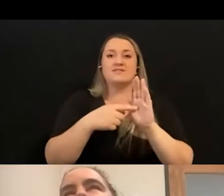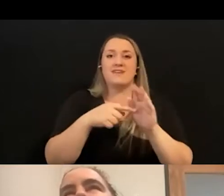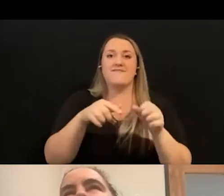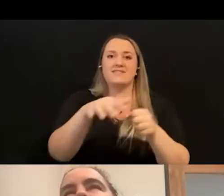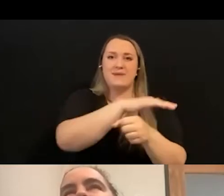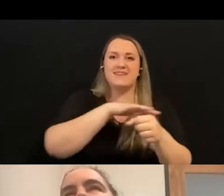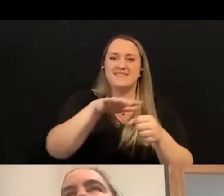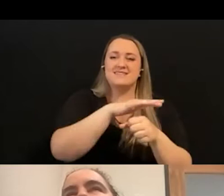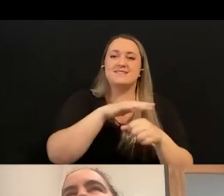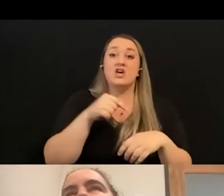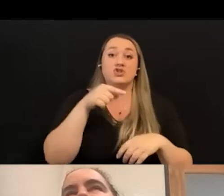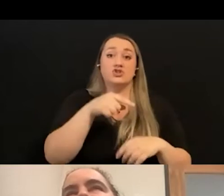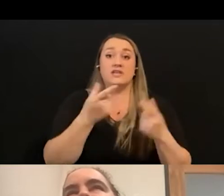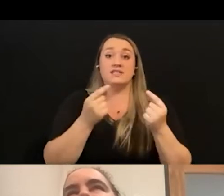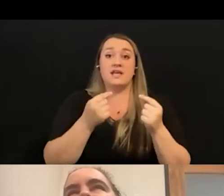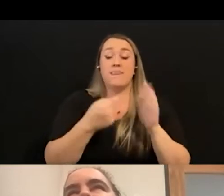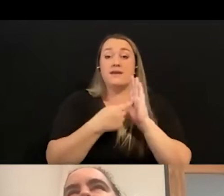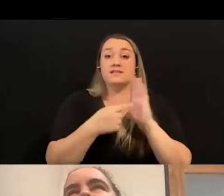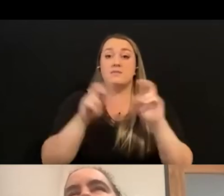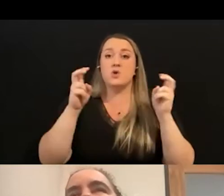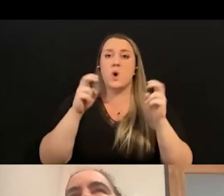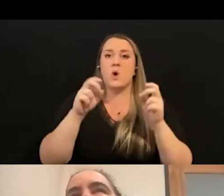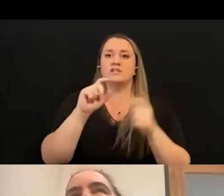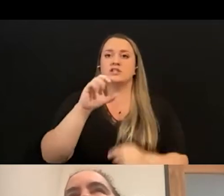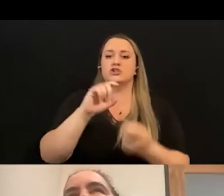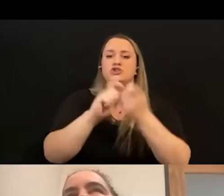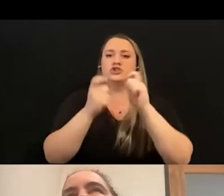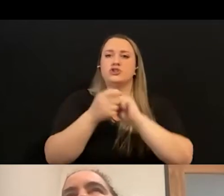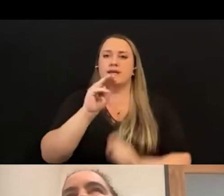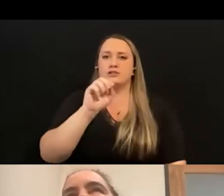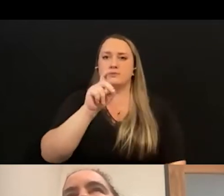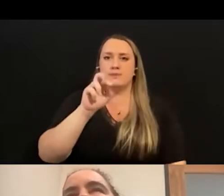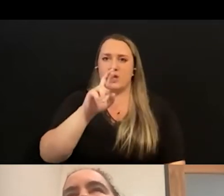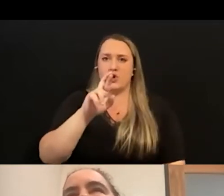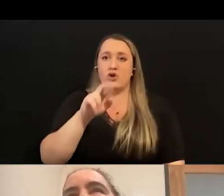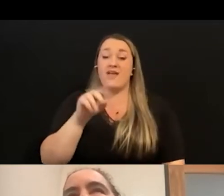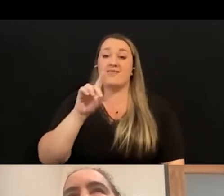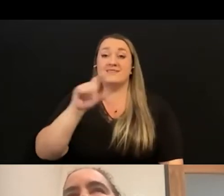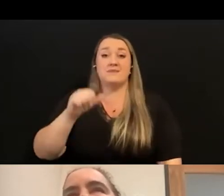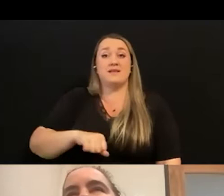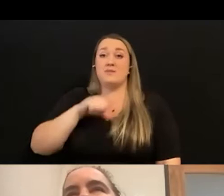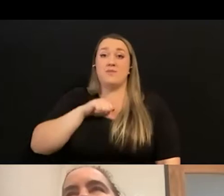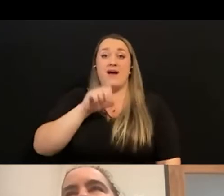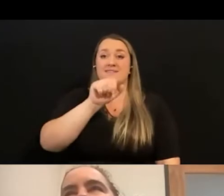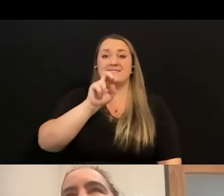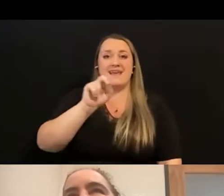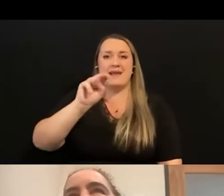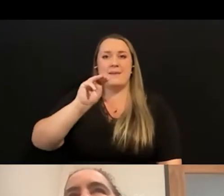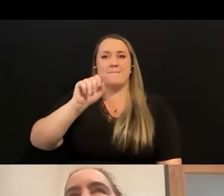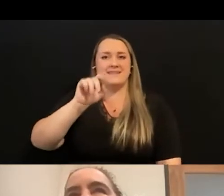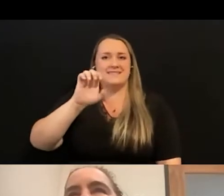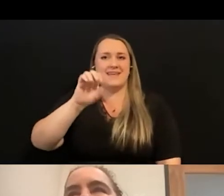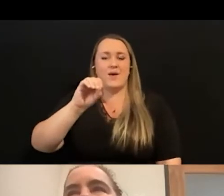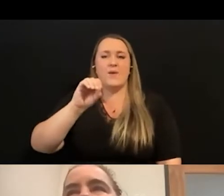the exhibits Changemakers, Bay Area Disability Pride at San Mateo and San Francisco Public